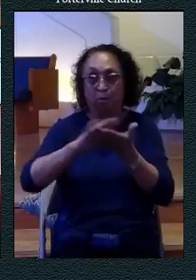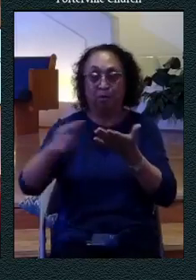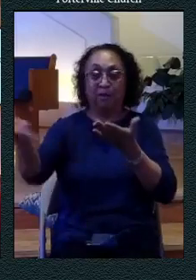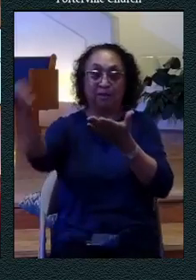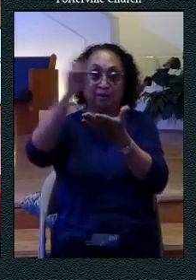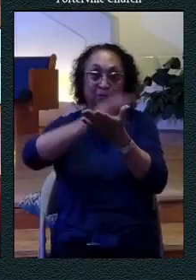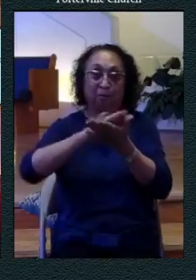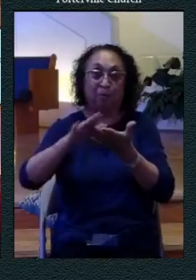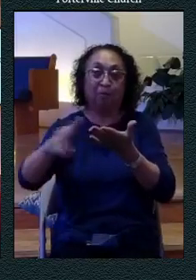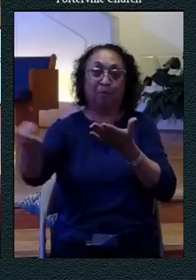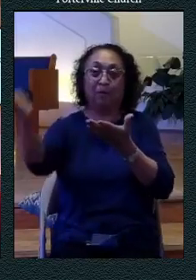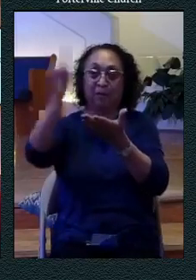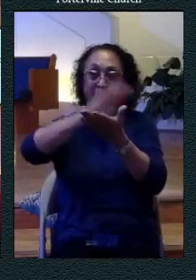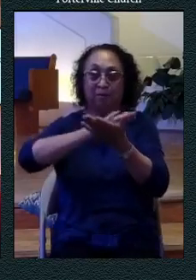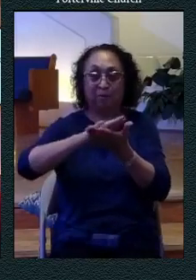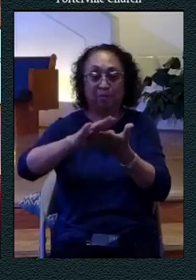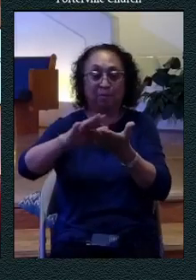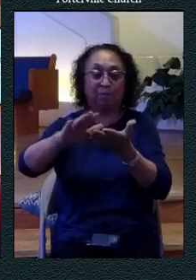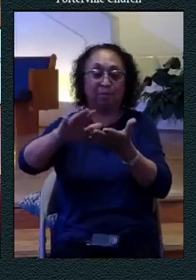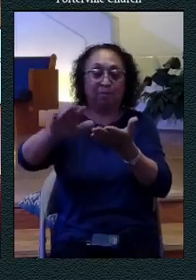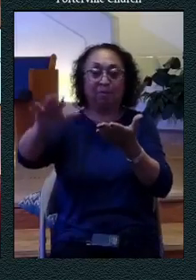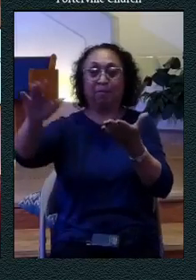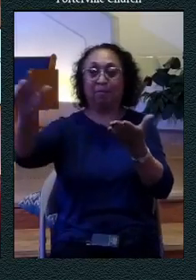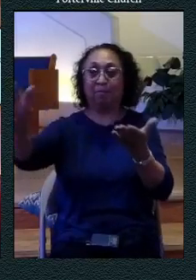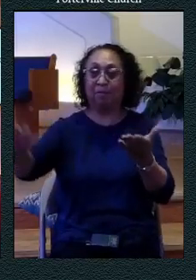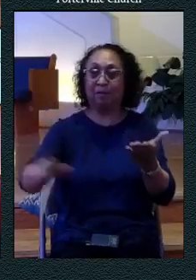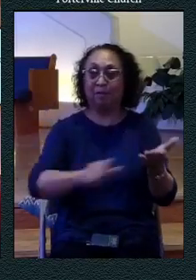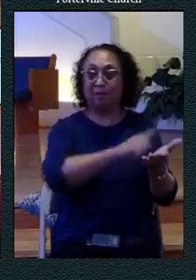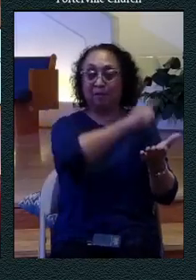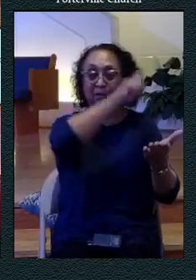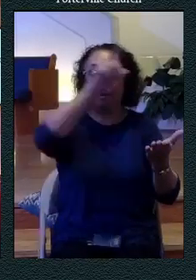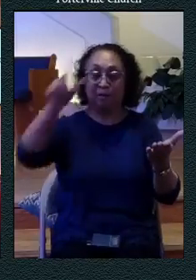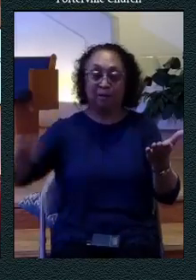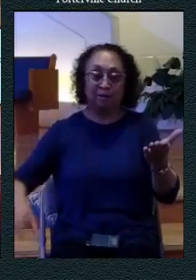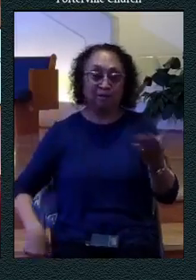Holy, holy, holy,